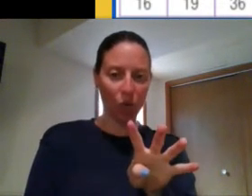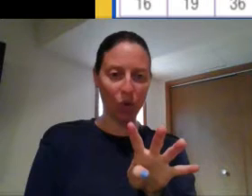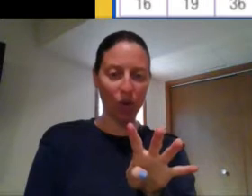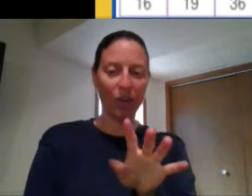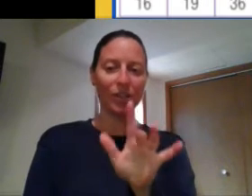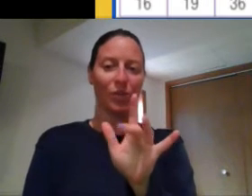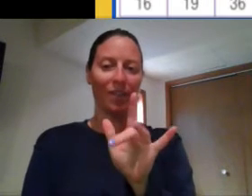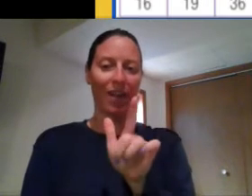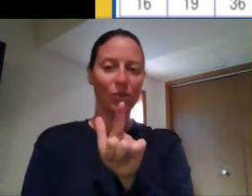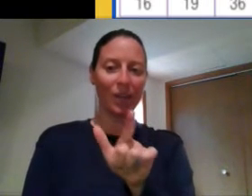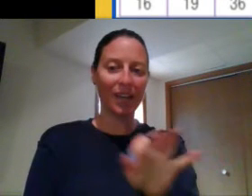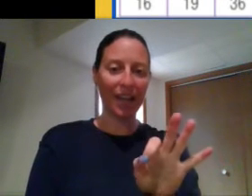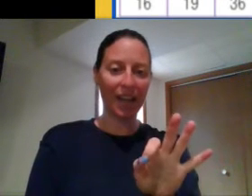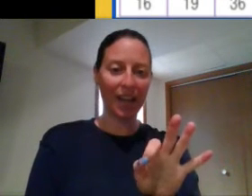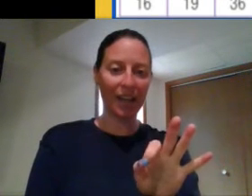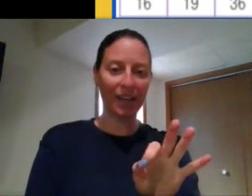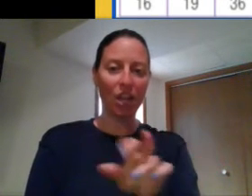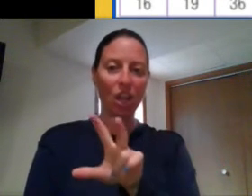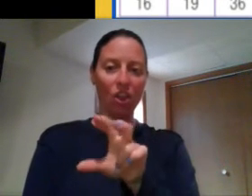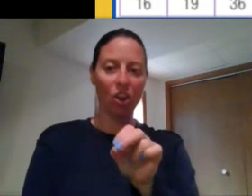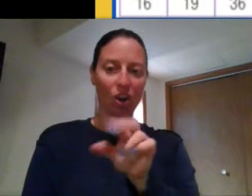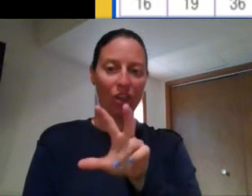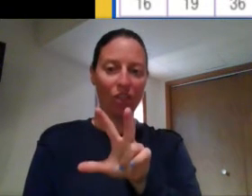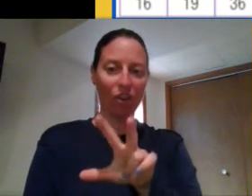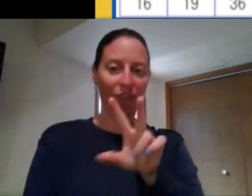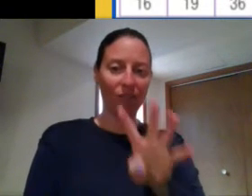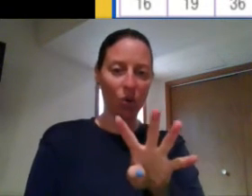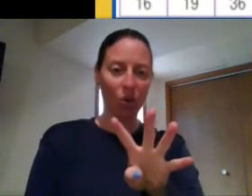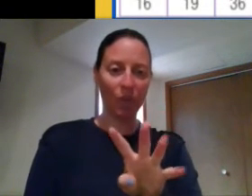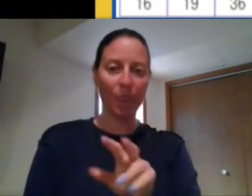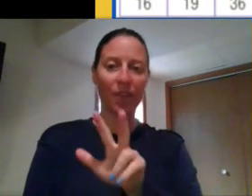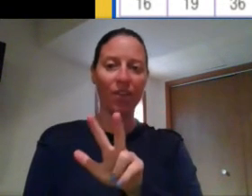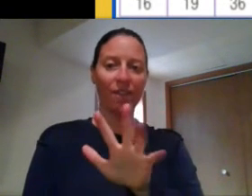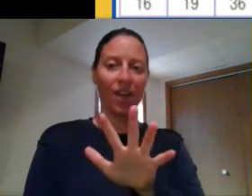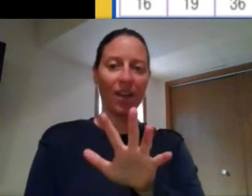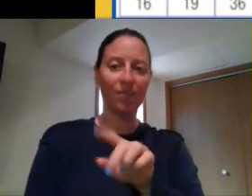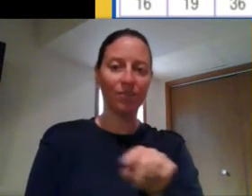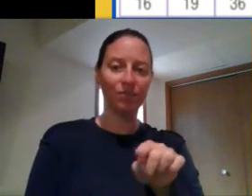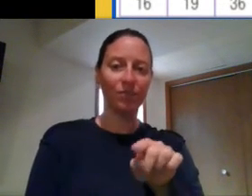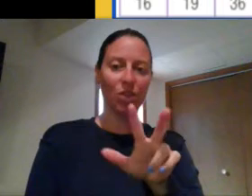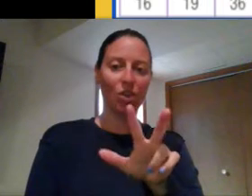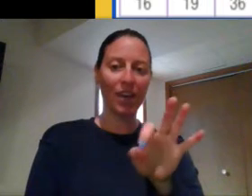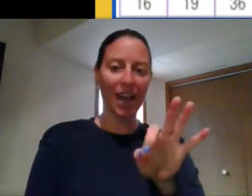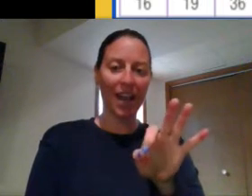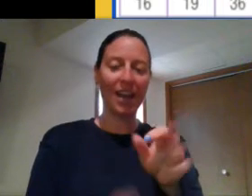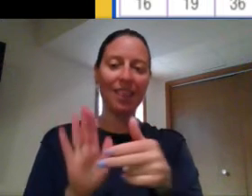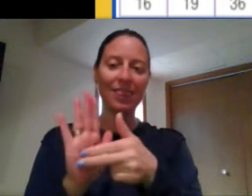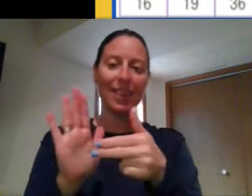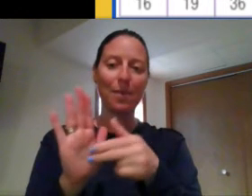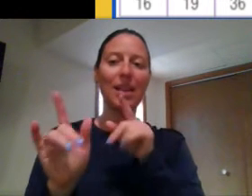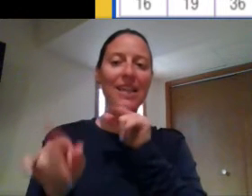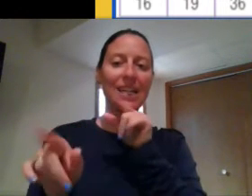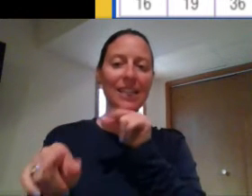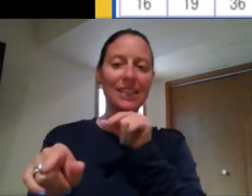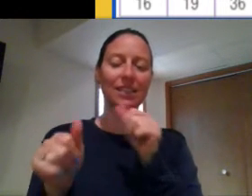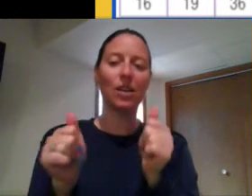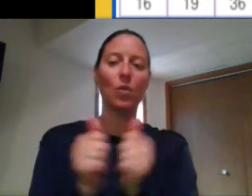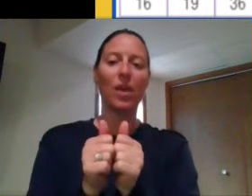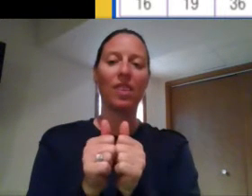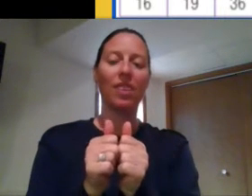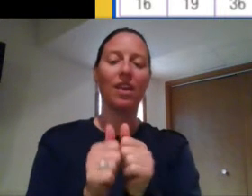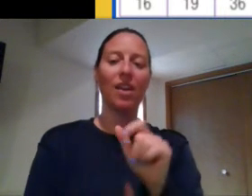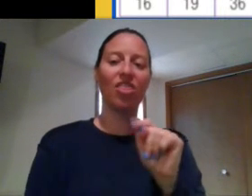29, 30 to 34, 35 to 39, and that will be labeled attendance, and your